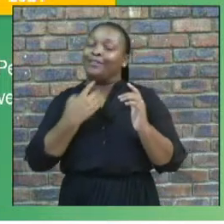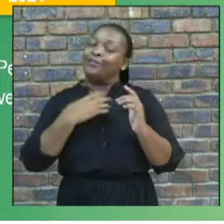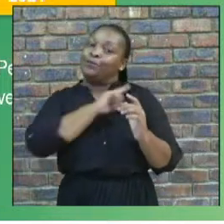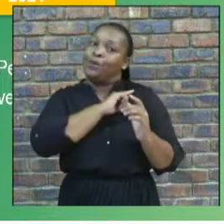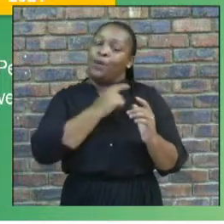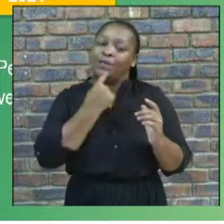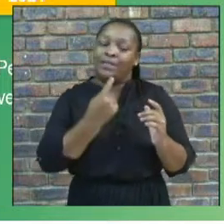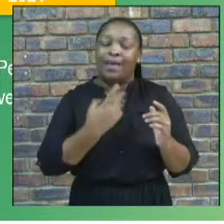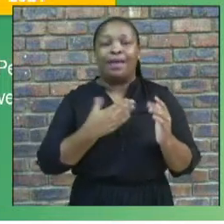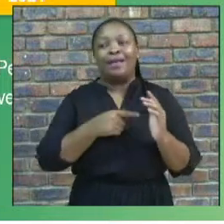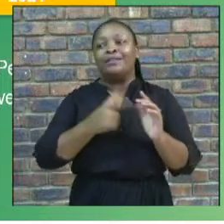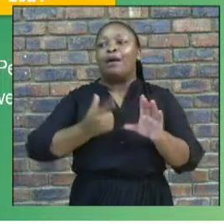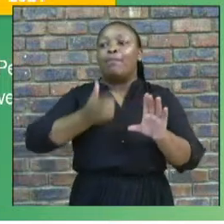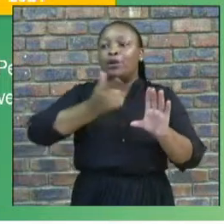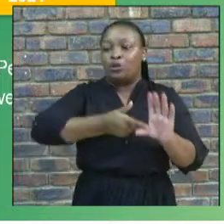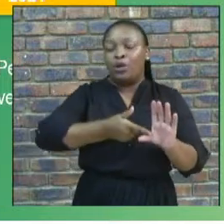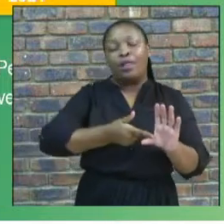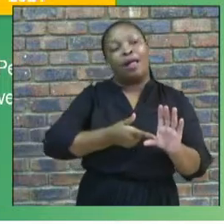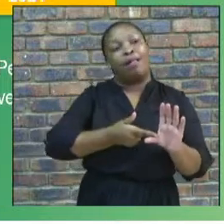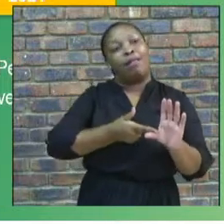Development Bill.